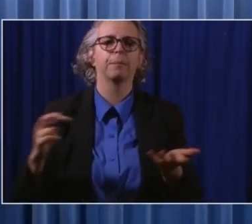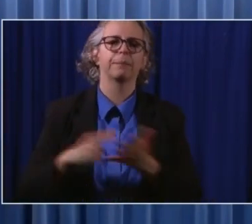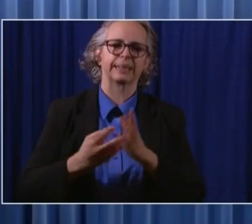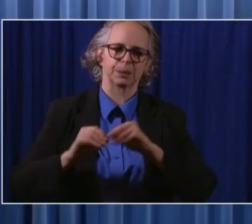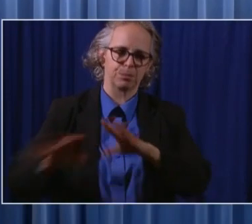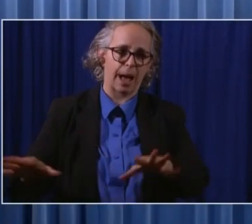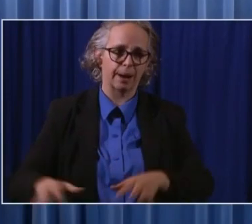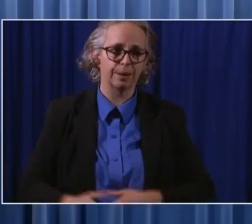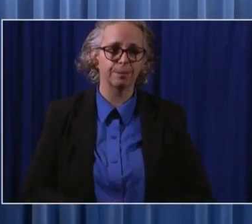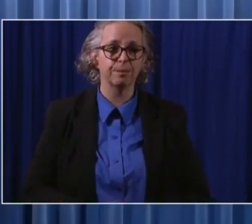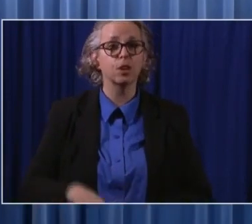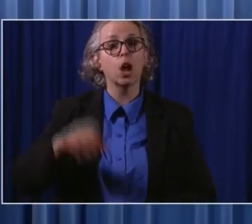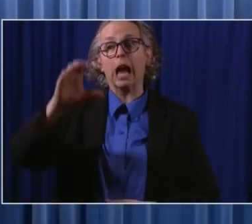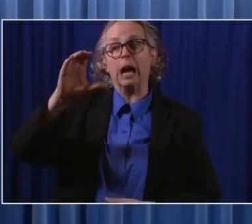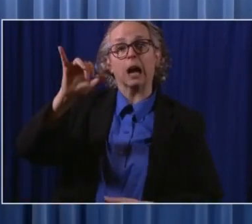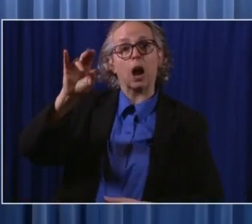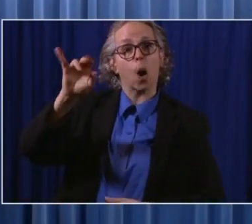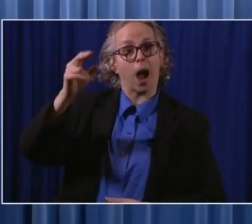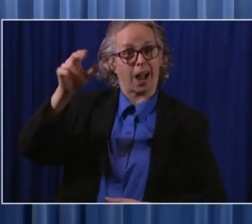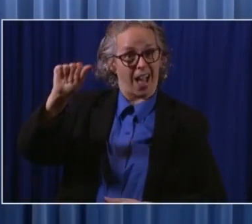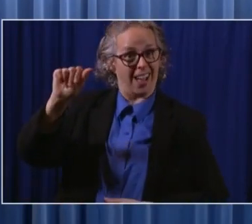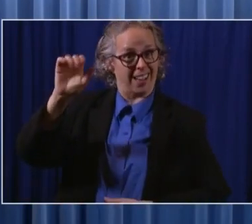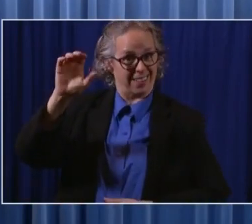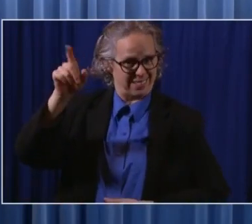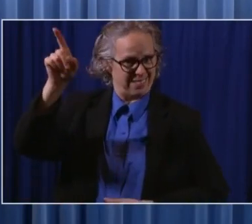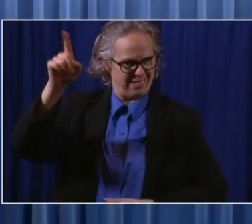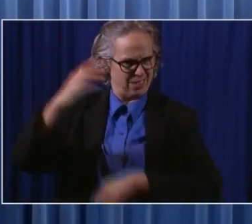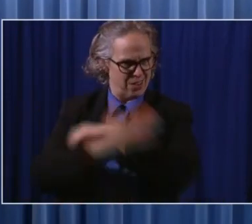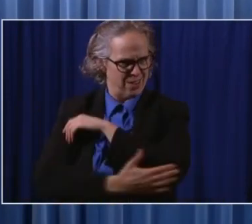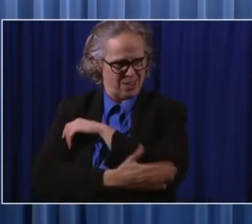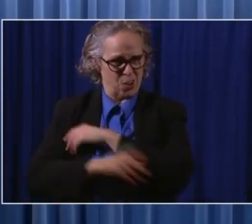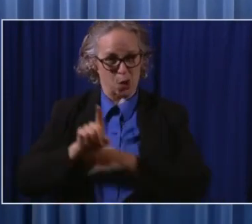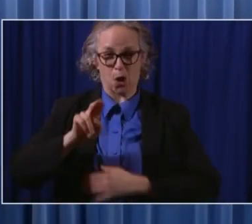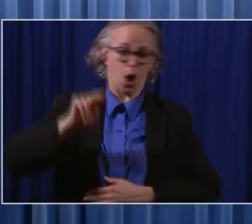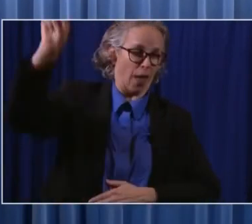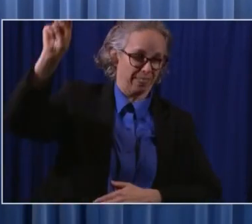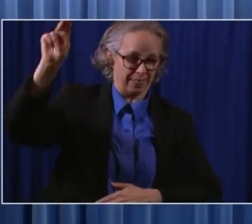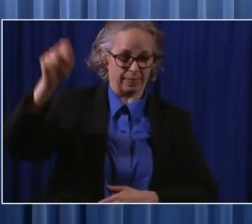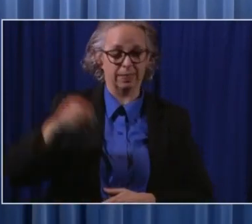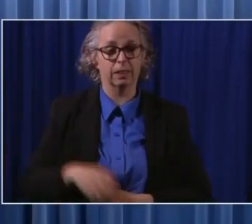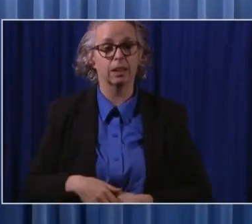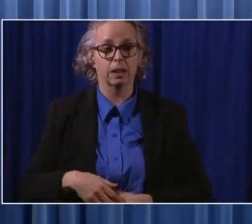good news is that the number of cases per 100,000 is down.